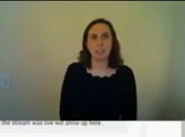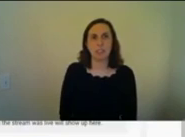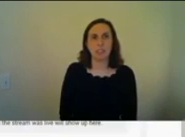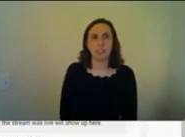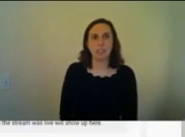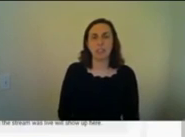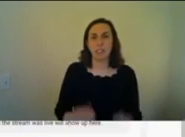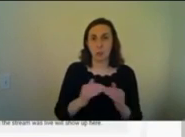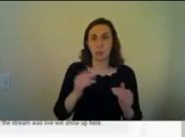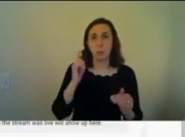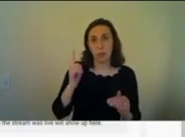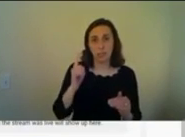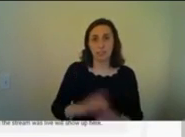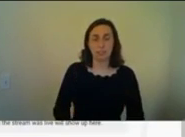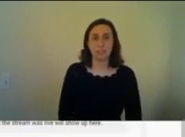is 1.